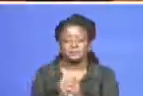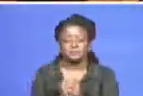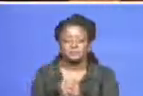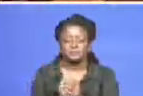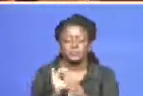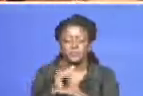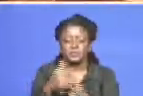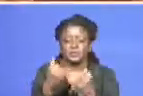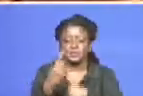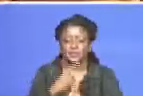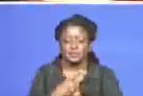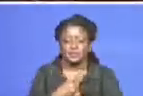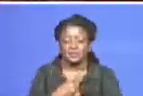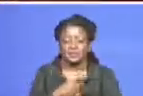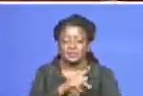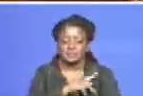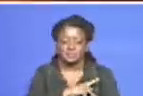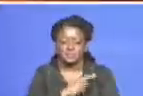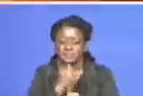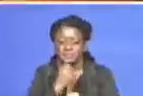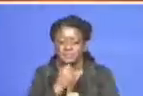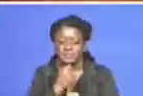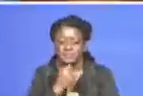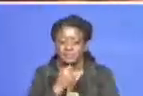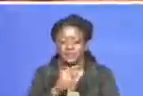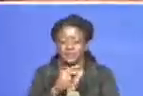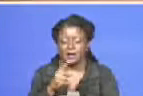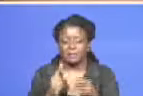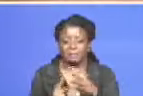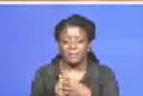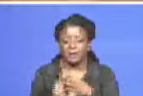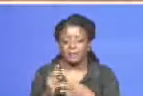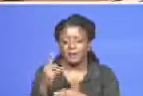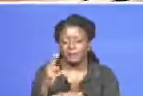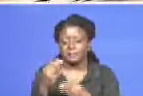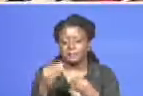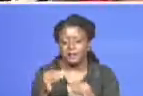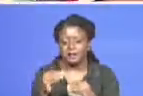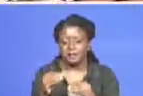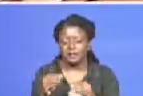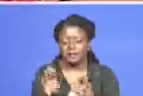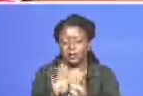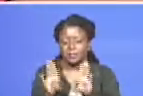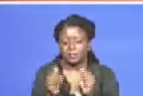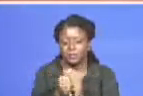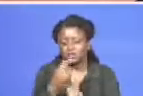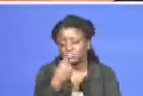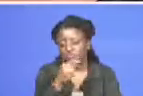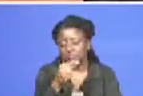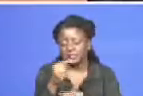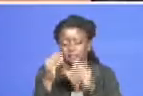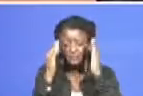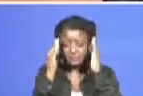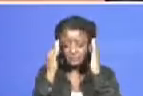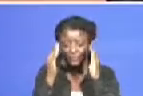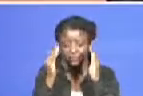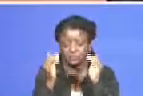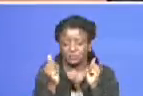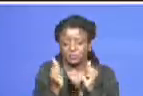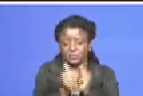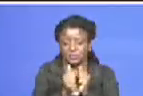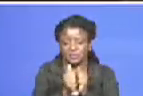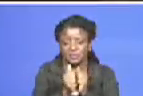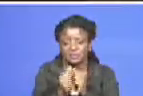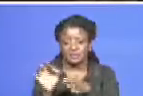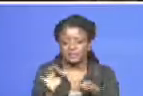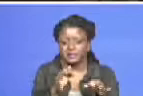Earlier today, Pierce said a pop-up market in conjunction with BAIC opened with a green focus, along with the festival's